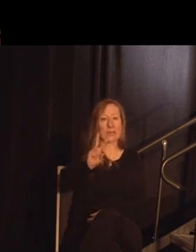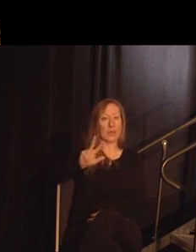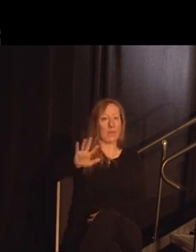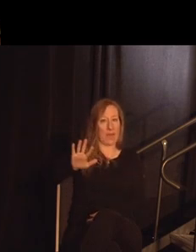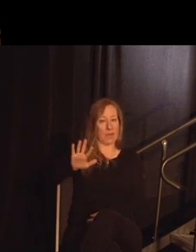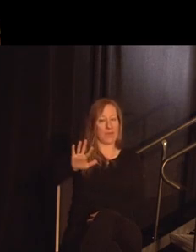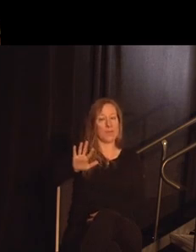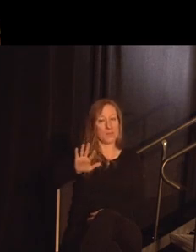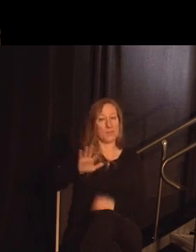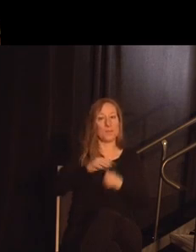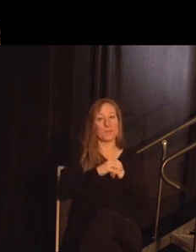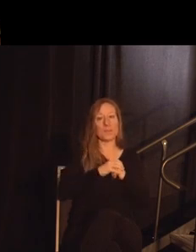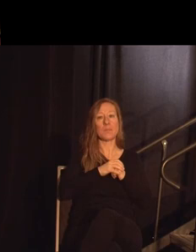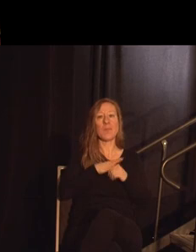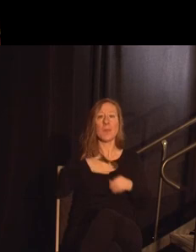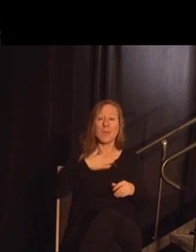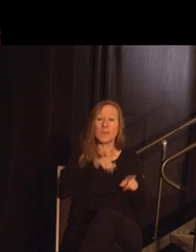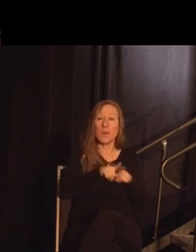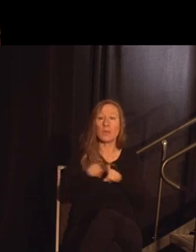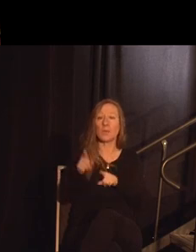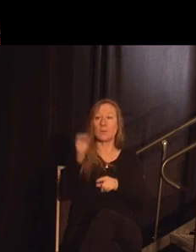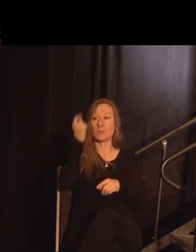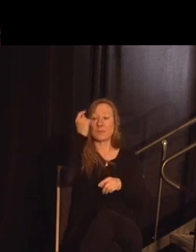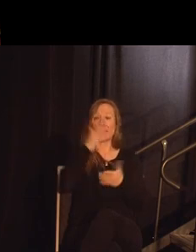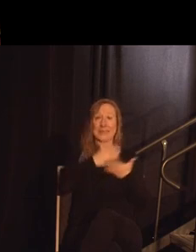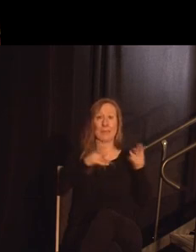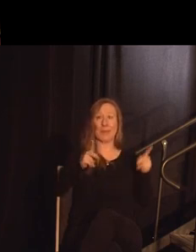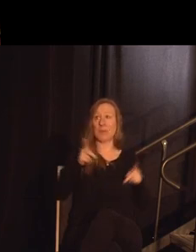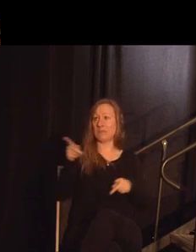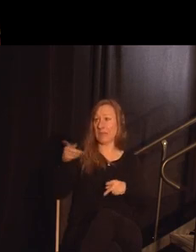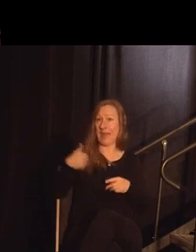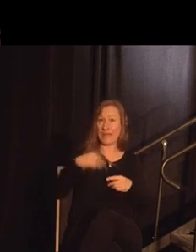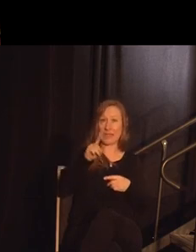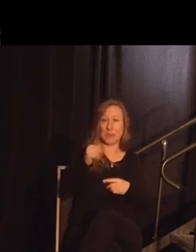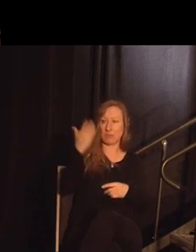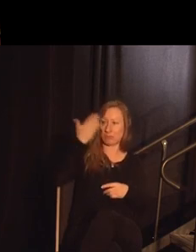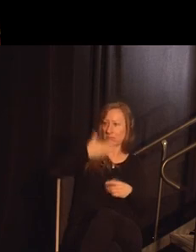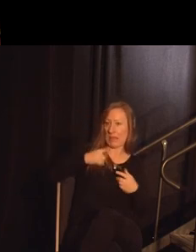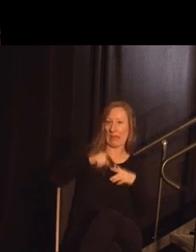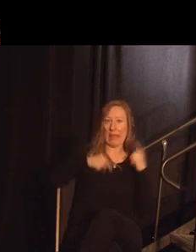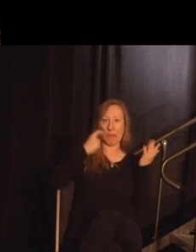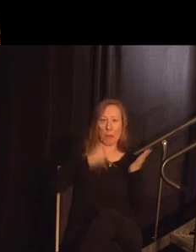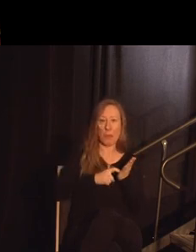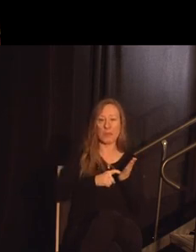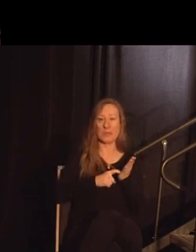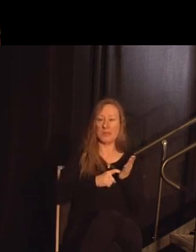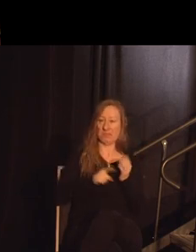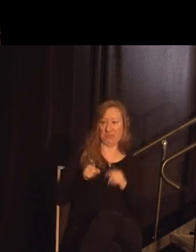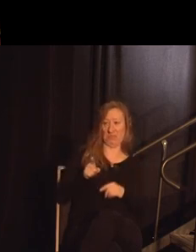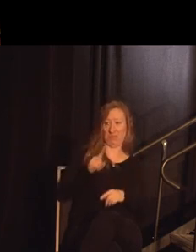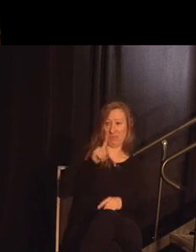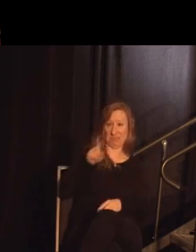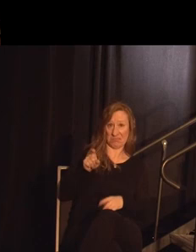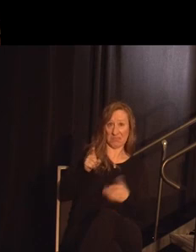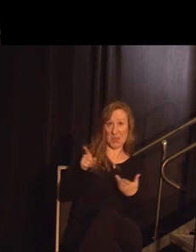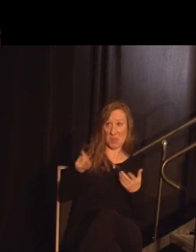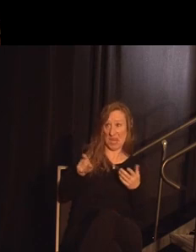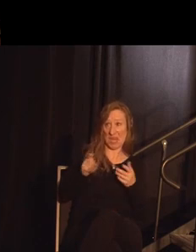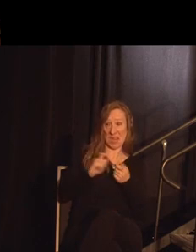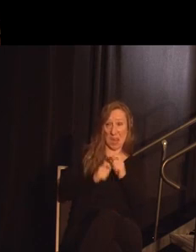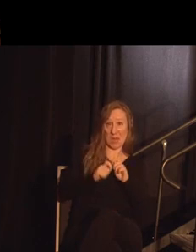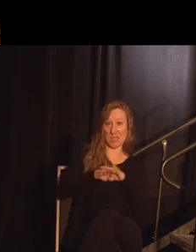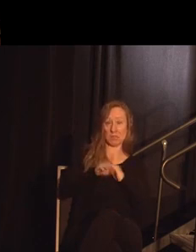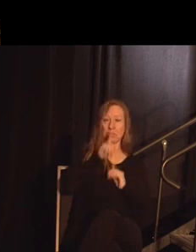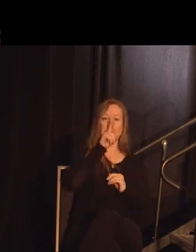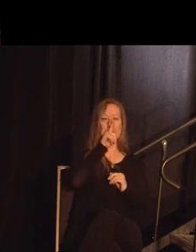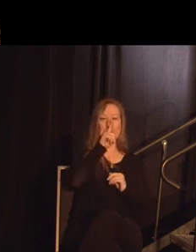240-269-6635. Please also be aware of those with invisible disabilities and do not question someone's use of an accommodation. Thank you very